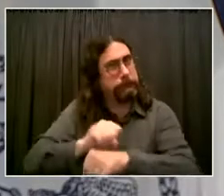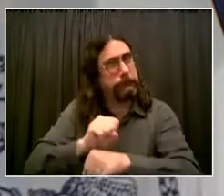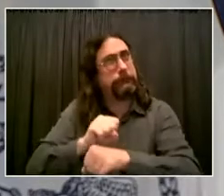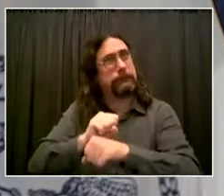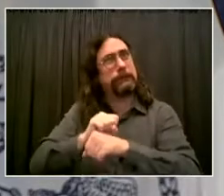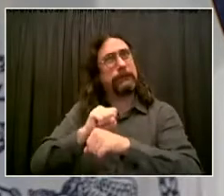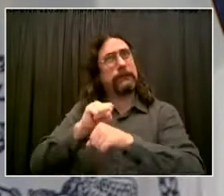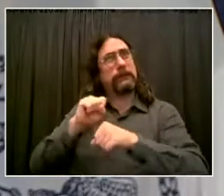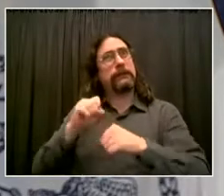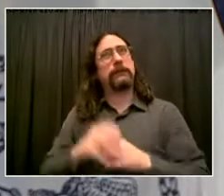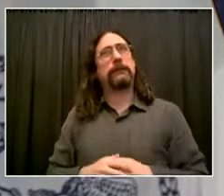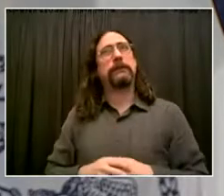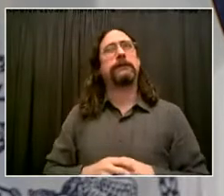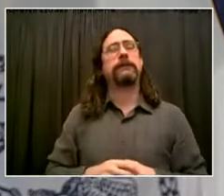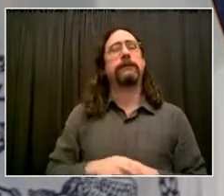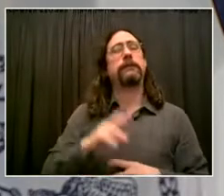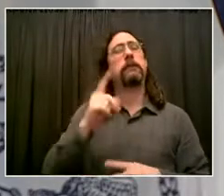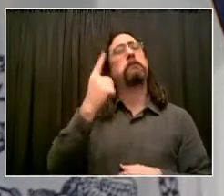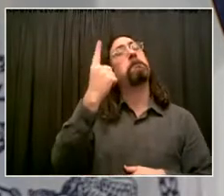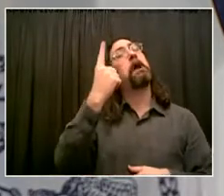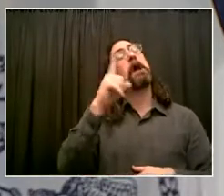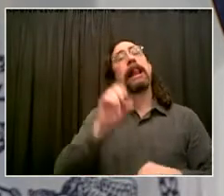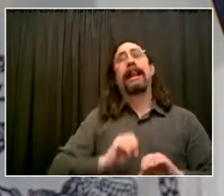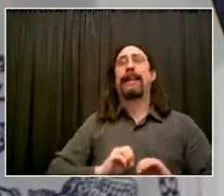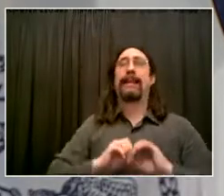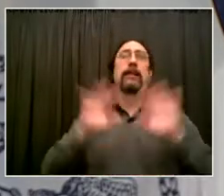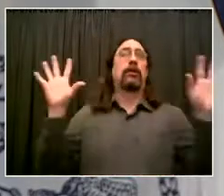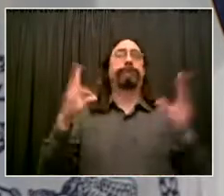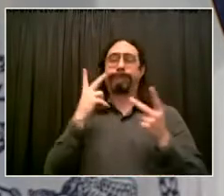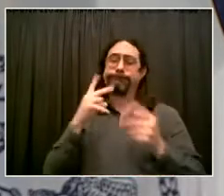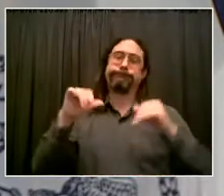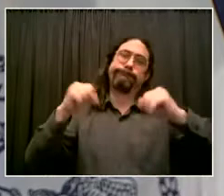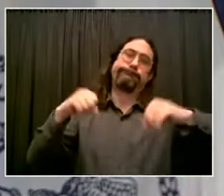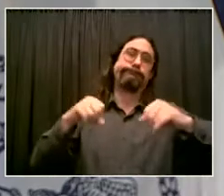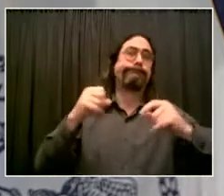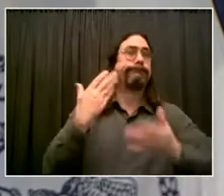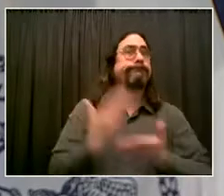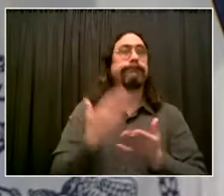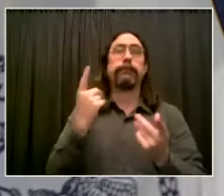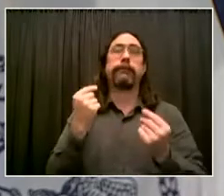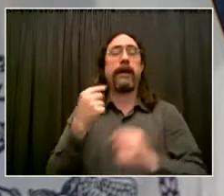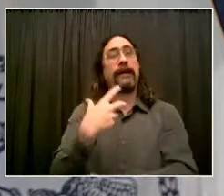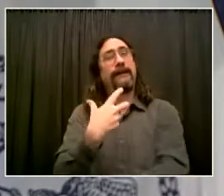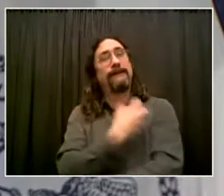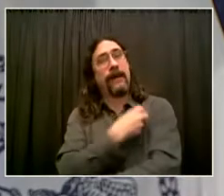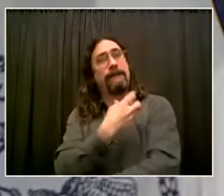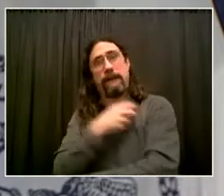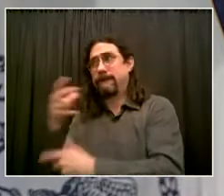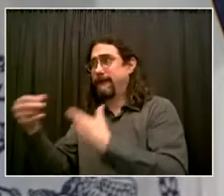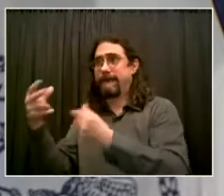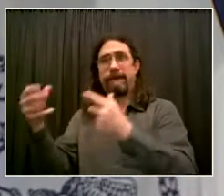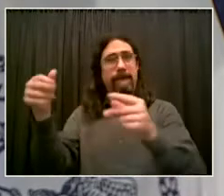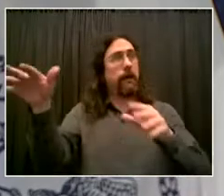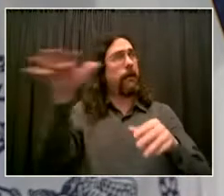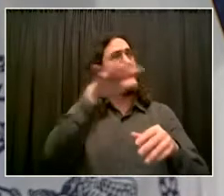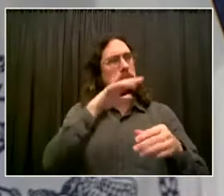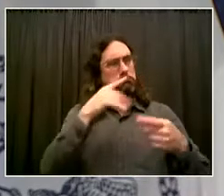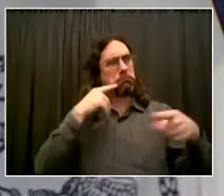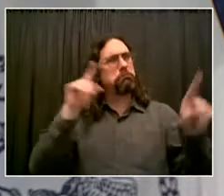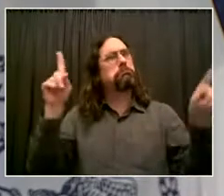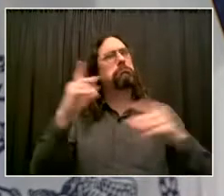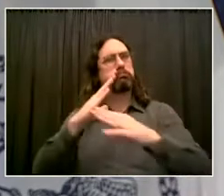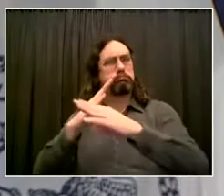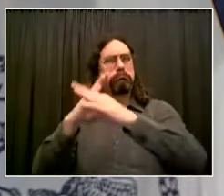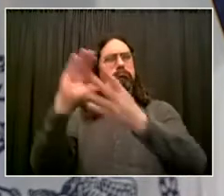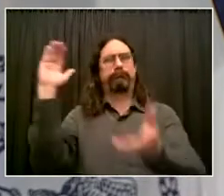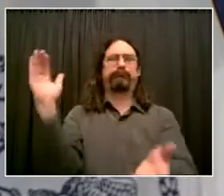some basic truths, but I would also say the science keeps developing literally, week by week, day by day, and we'll keep